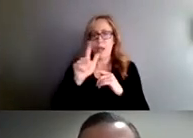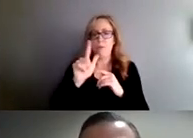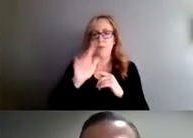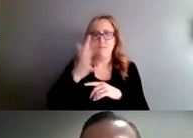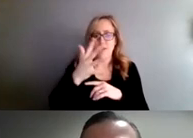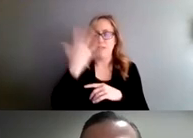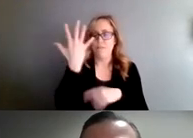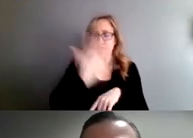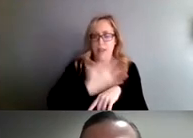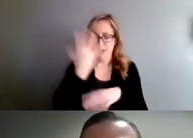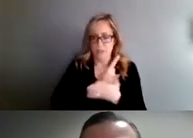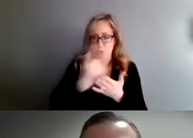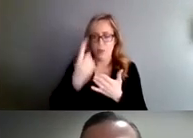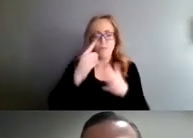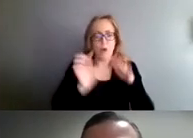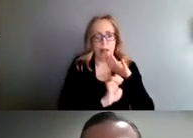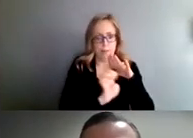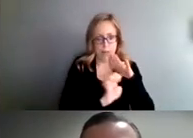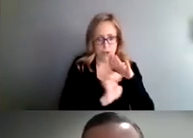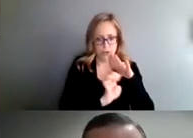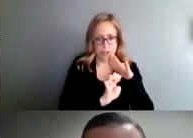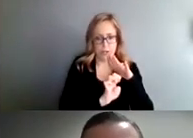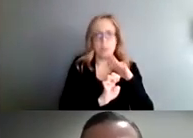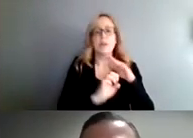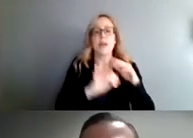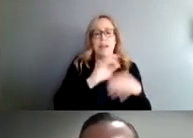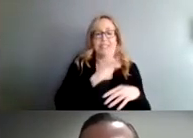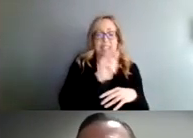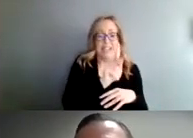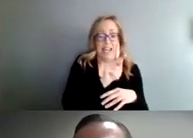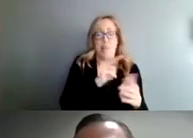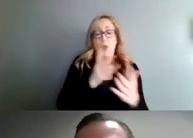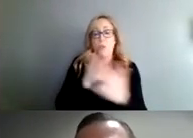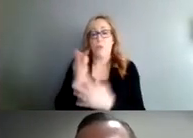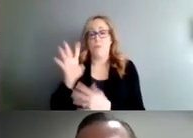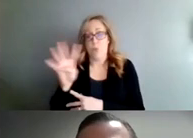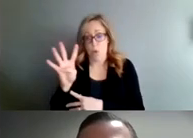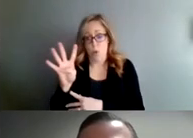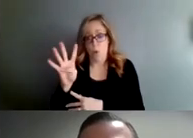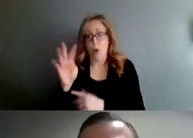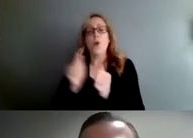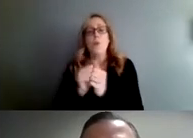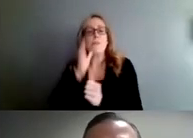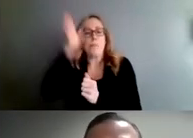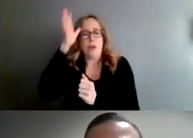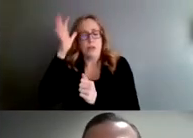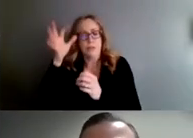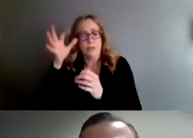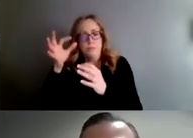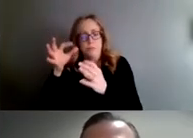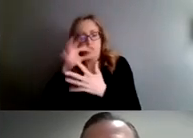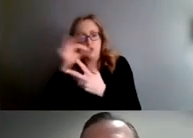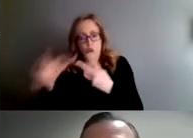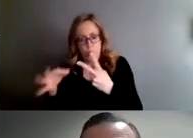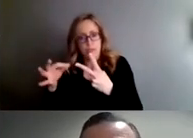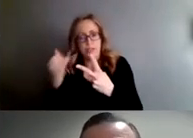week for elementary school grades. That's grades K through 4 with the parental option of full remote. April 5th